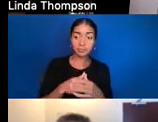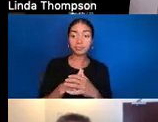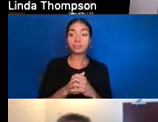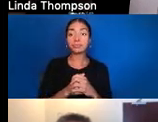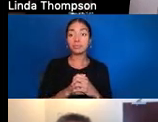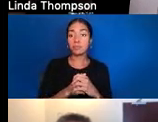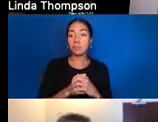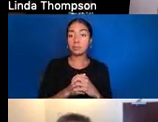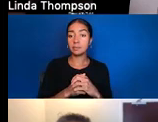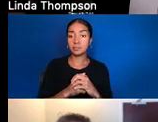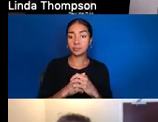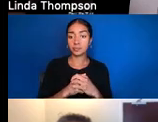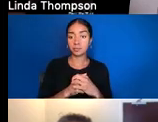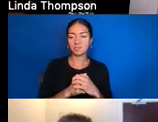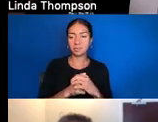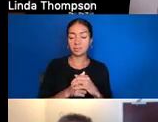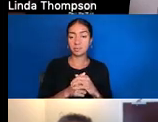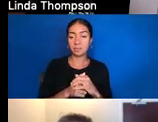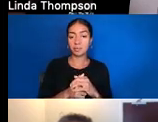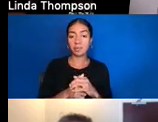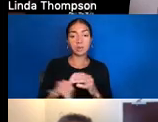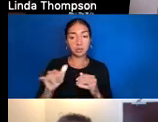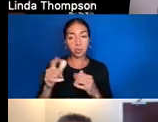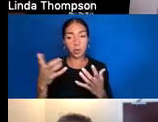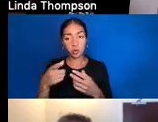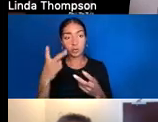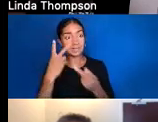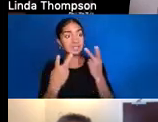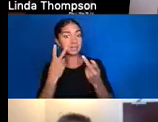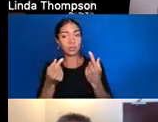and then what you have witnessed or experienced